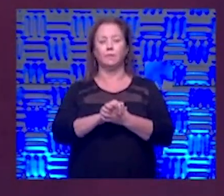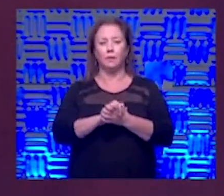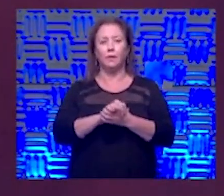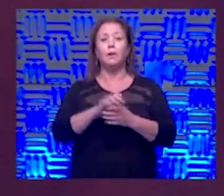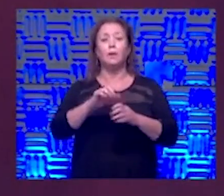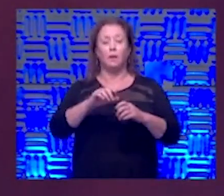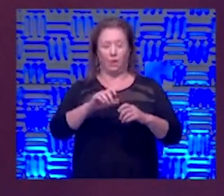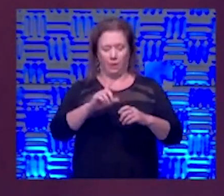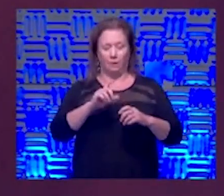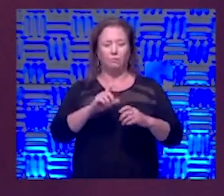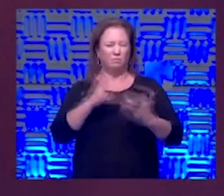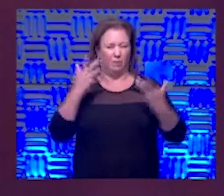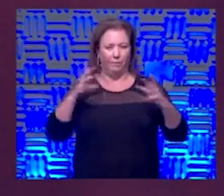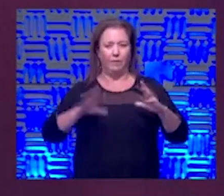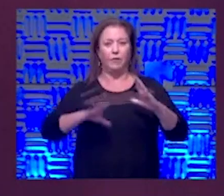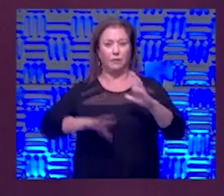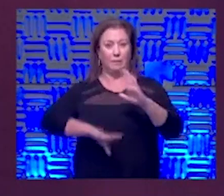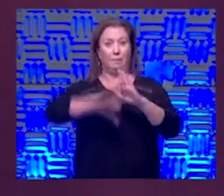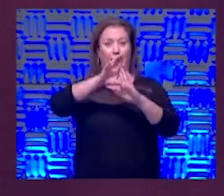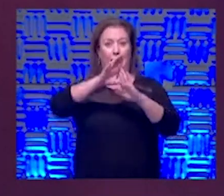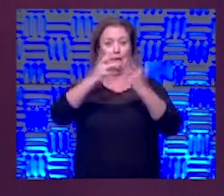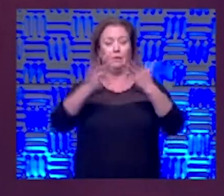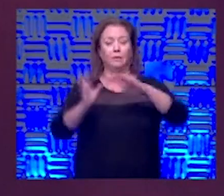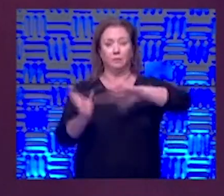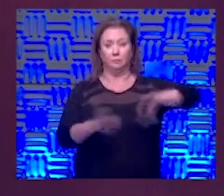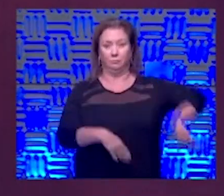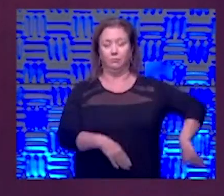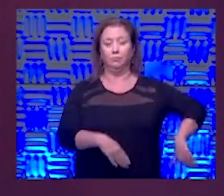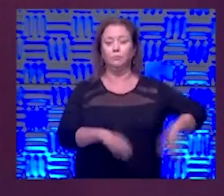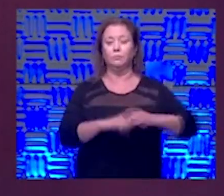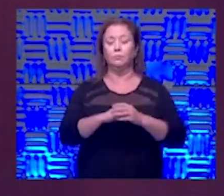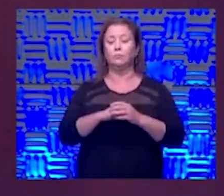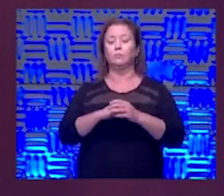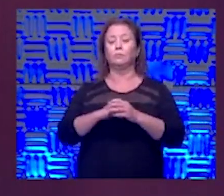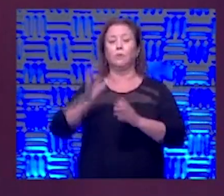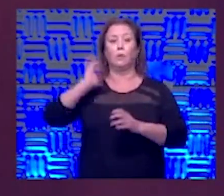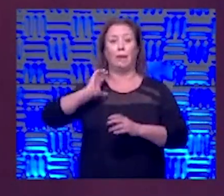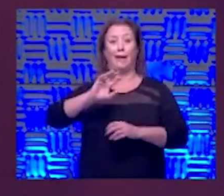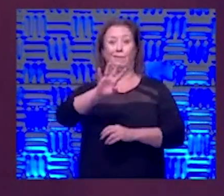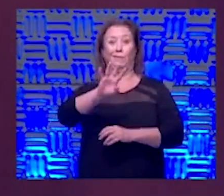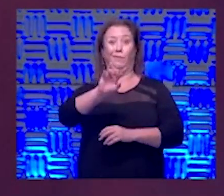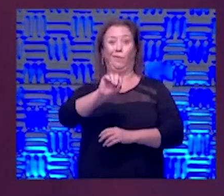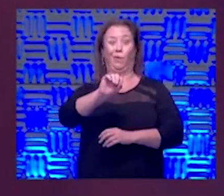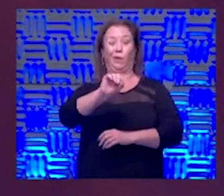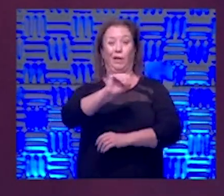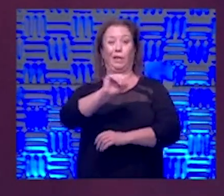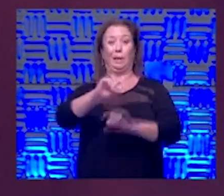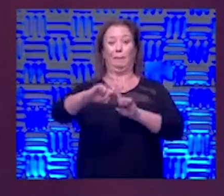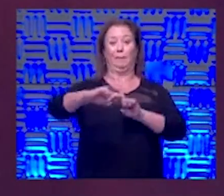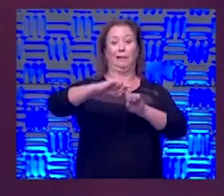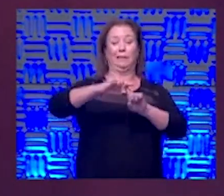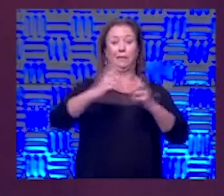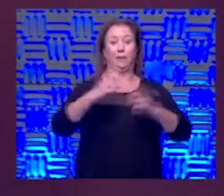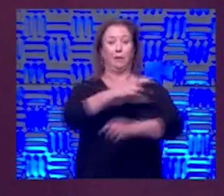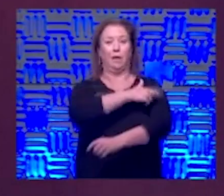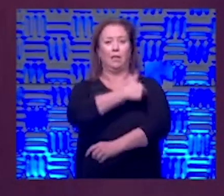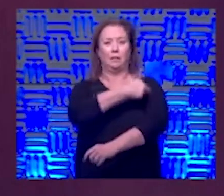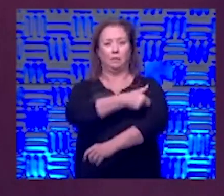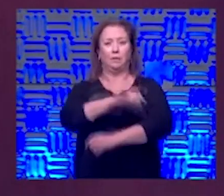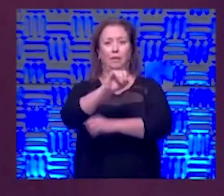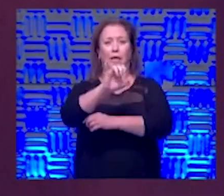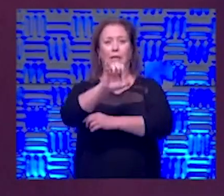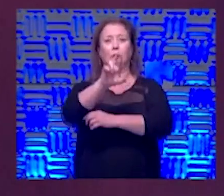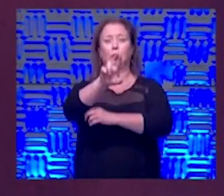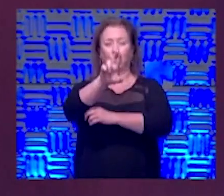peak of cases here at KU. We used to have up to 40 positive in the hospital, and the ICU